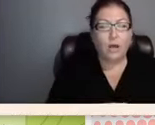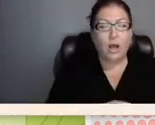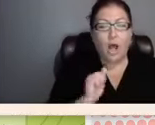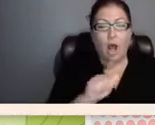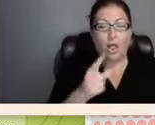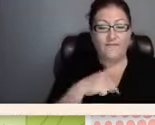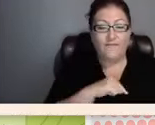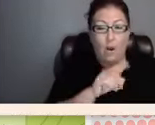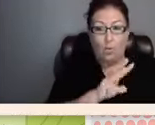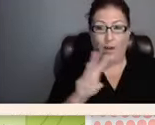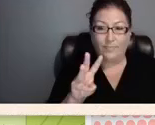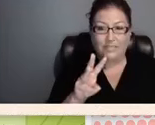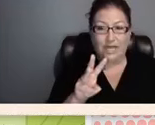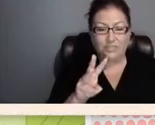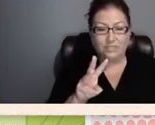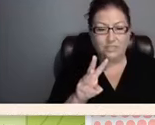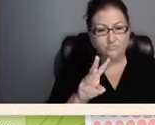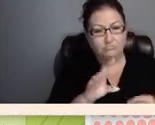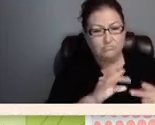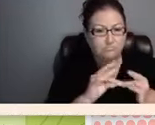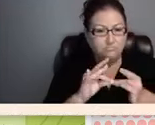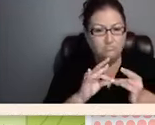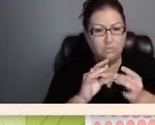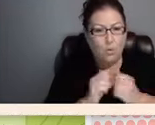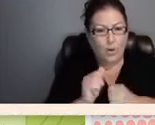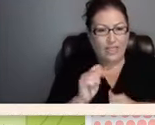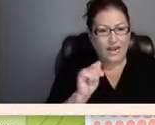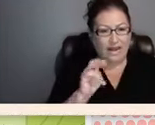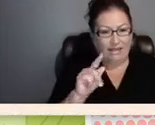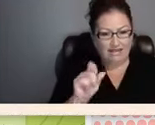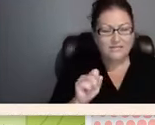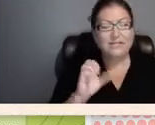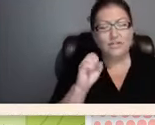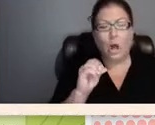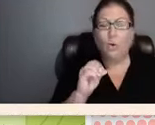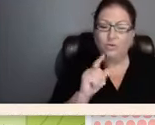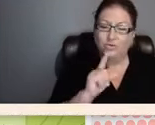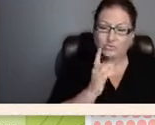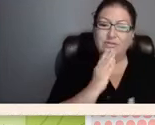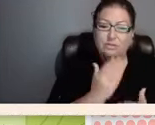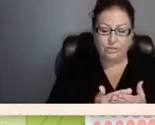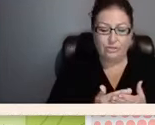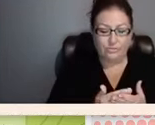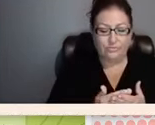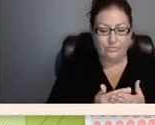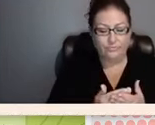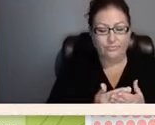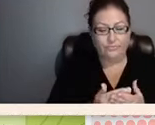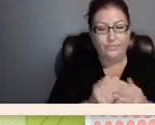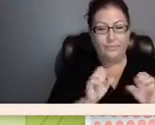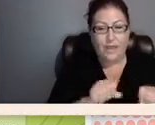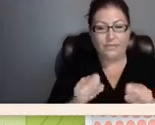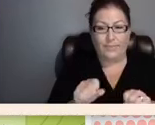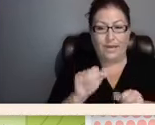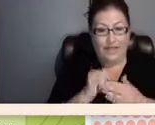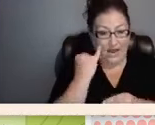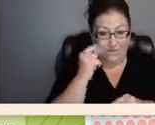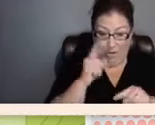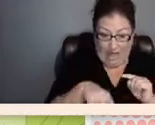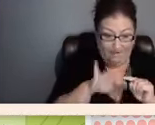kind of commingle with links. So it's a very good, there's a very good possibility that if you can't find it on one